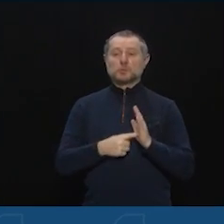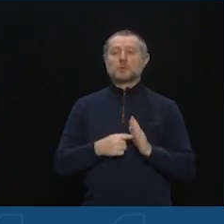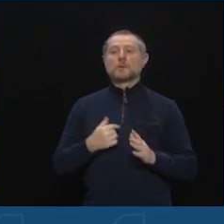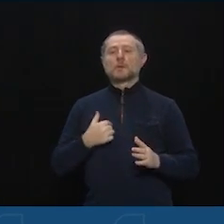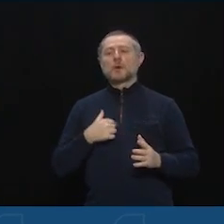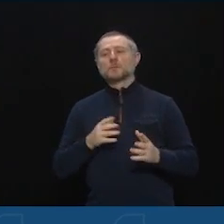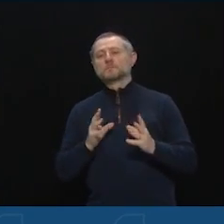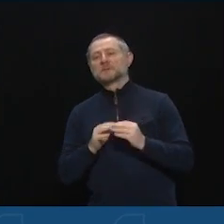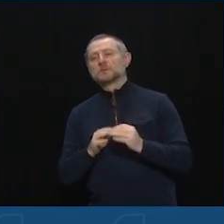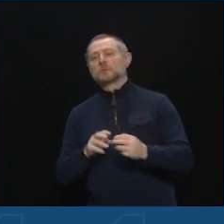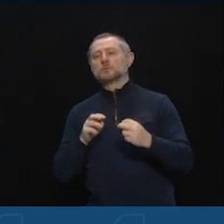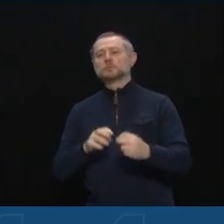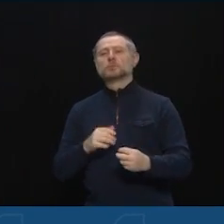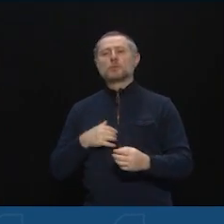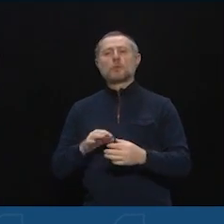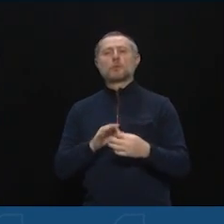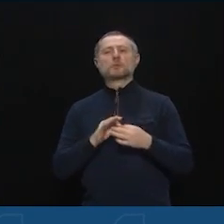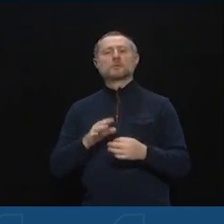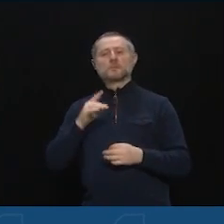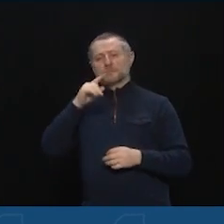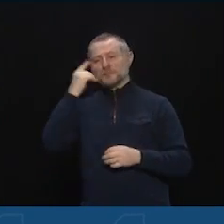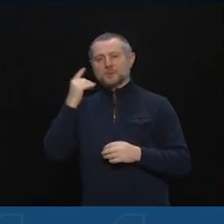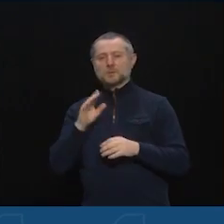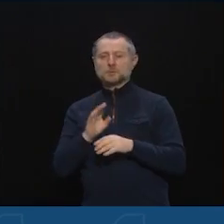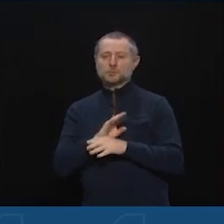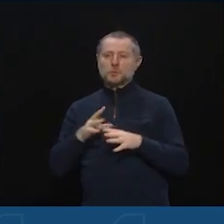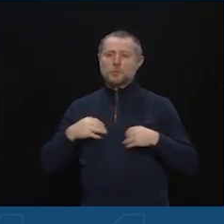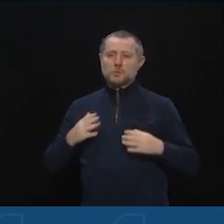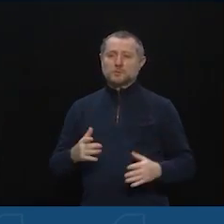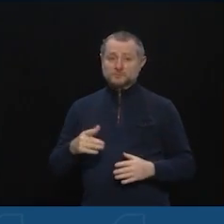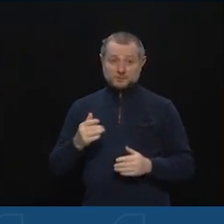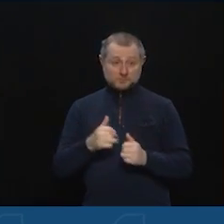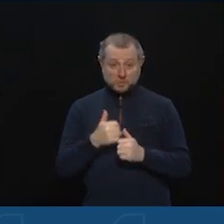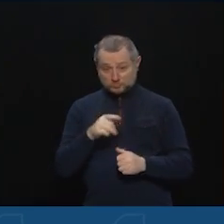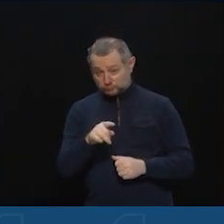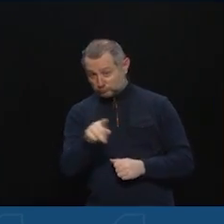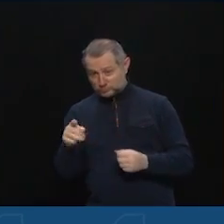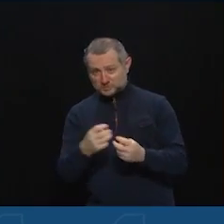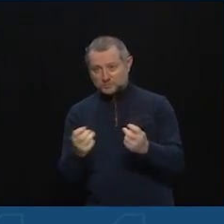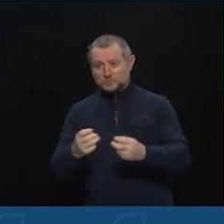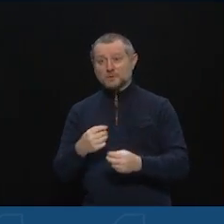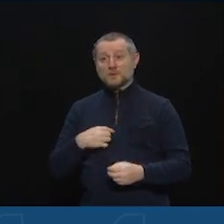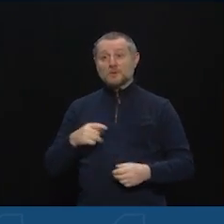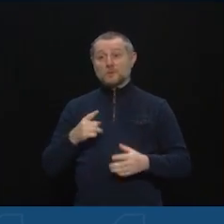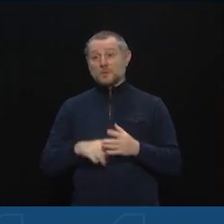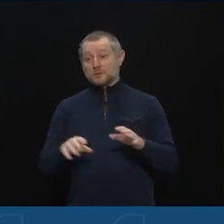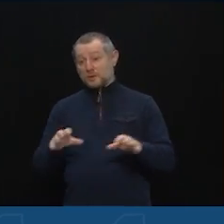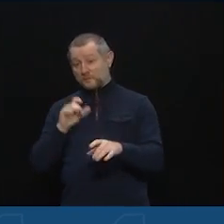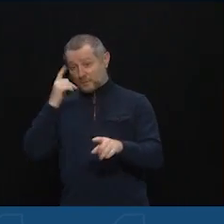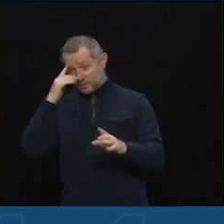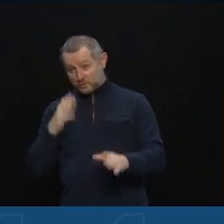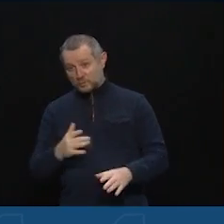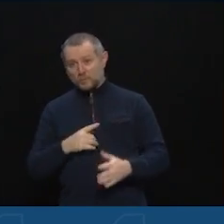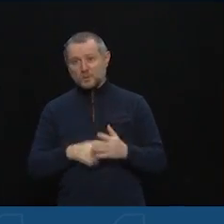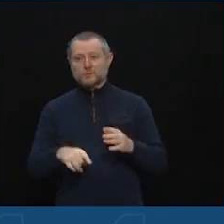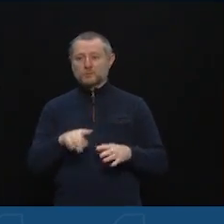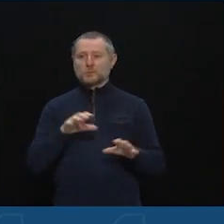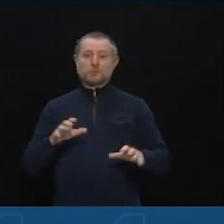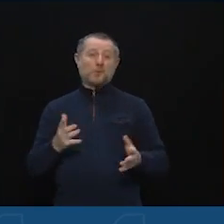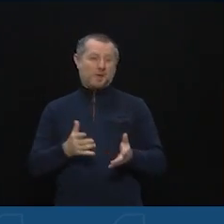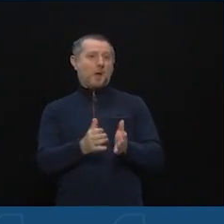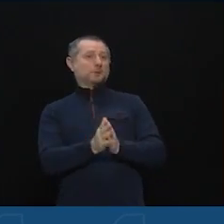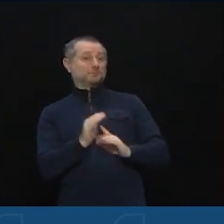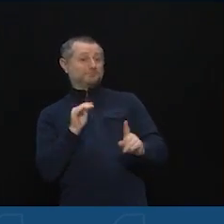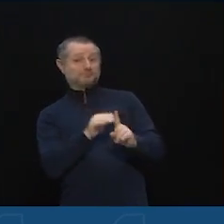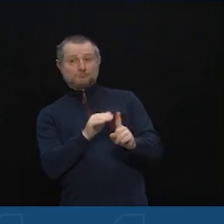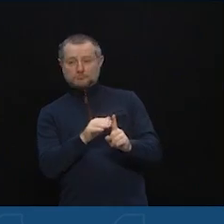of Black business owners, many of them in this room today, and many of the things that you got done are the things that they asked us to do and the city council